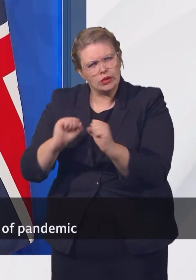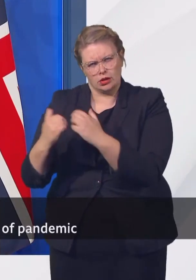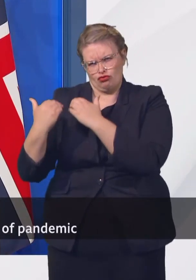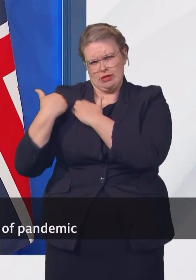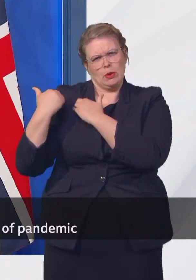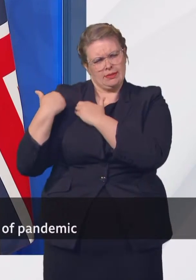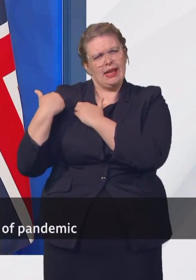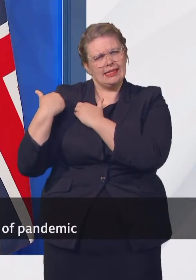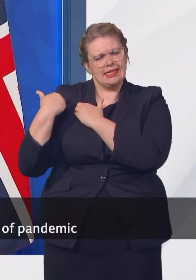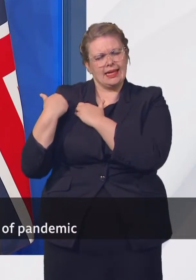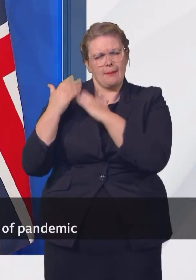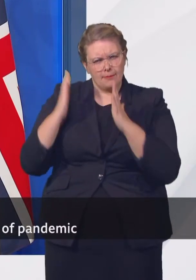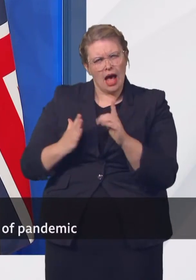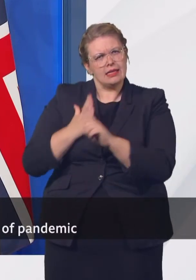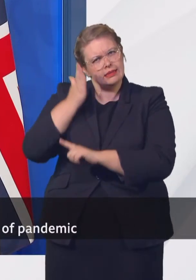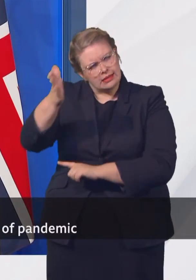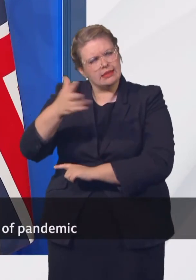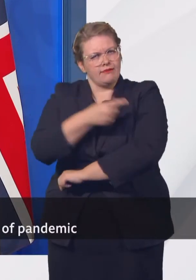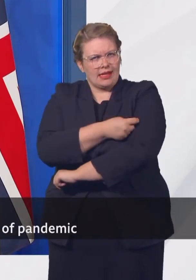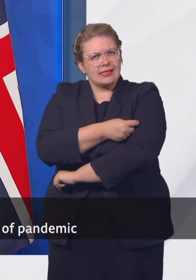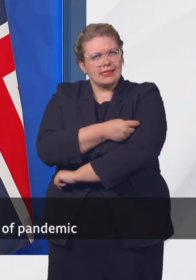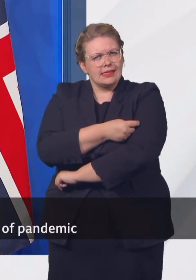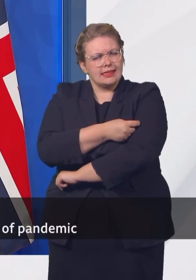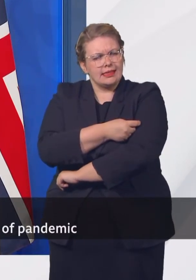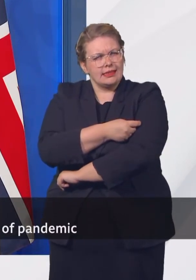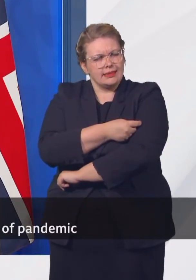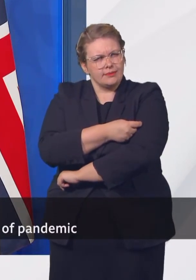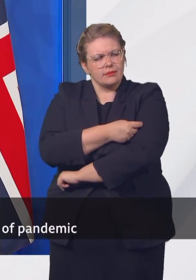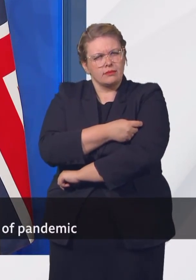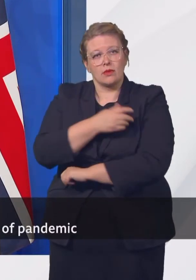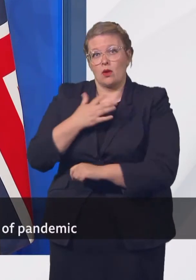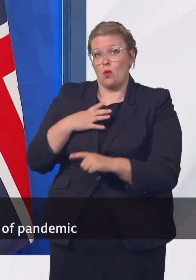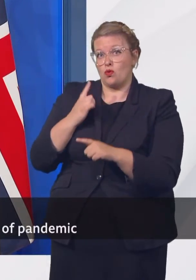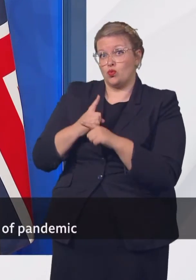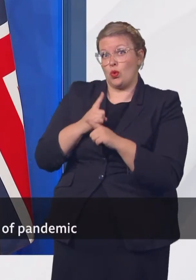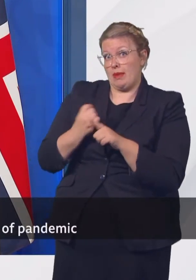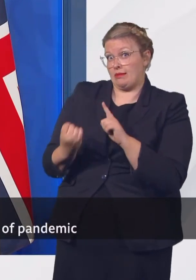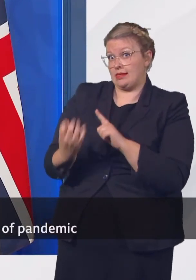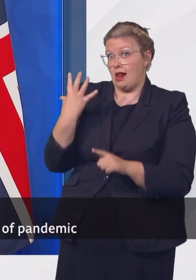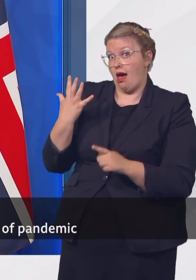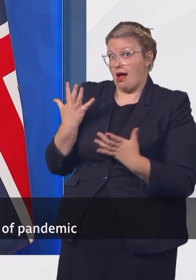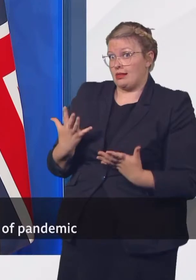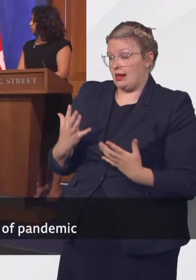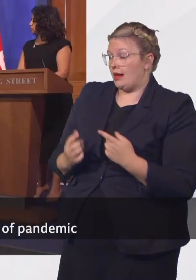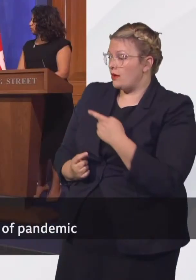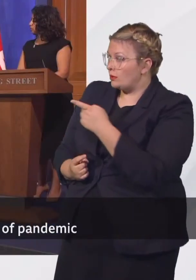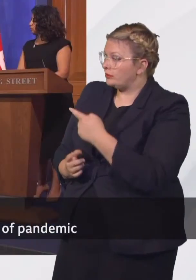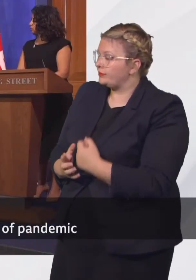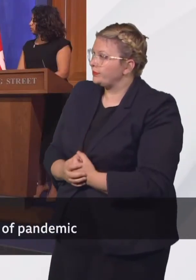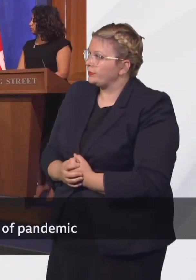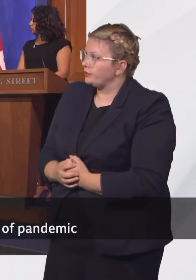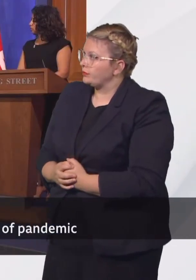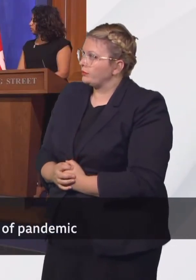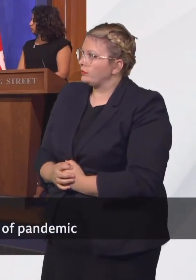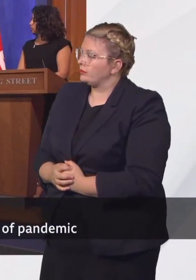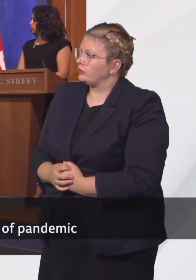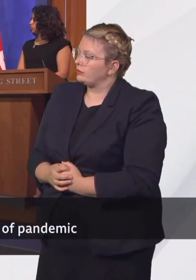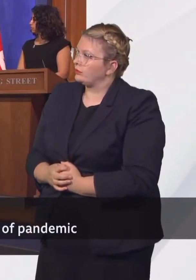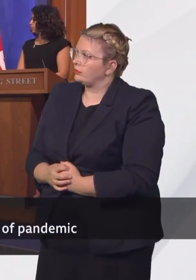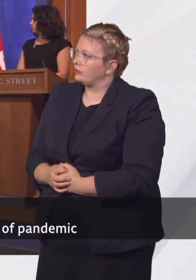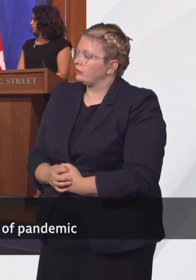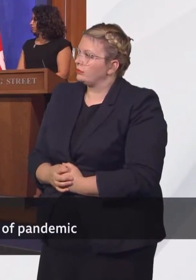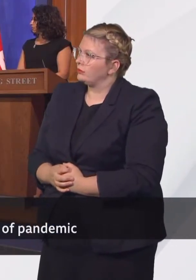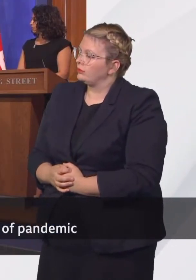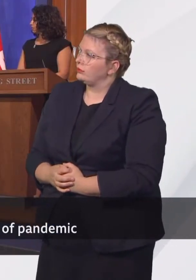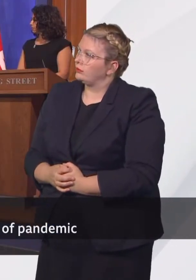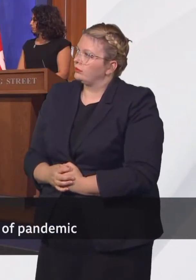of those for a moment as well. This chart, if we could have the first animation, please. This shows